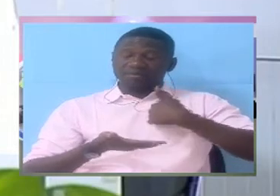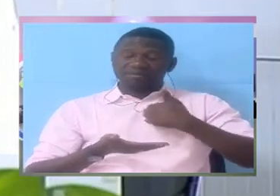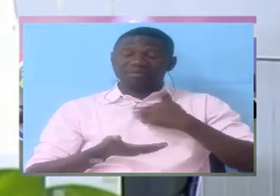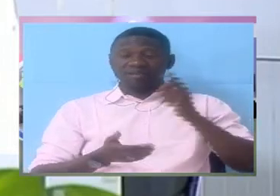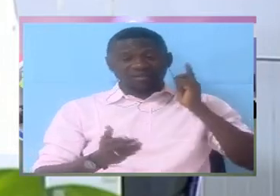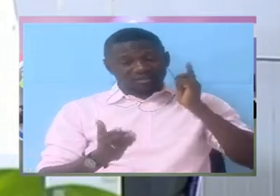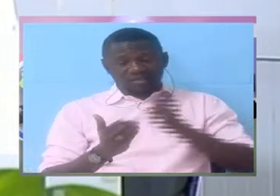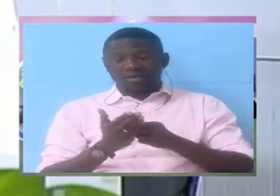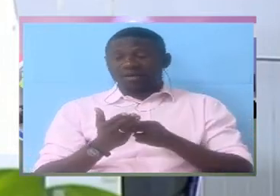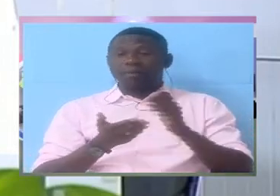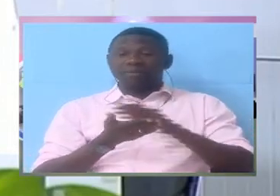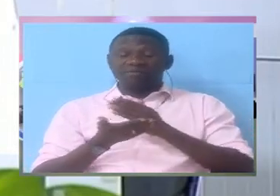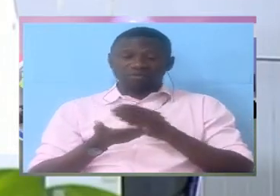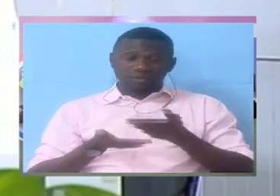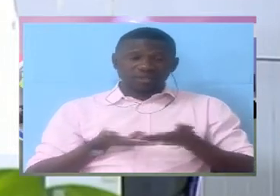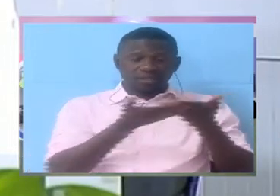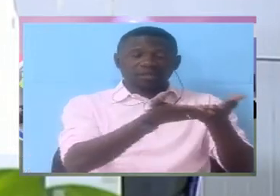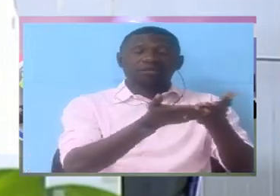Okay.